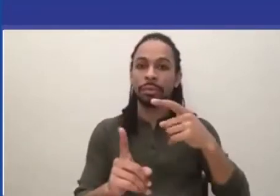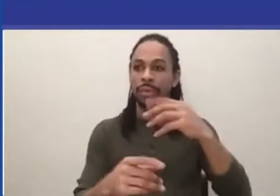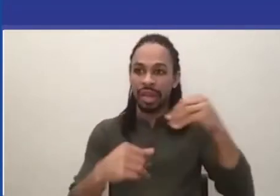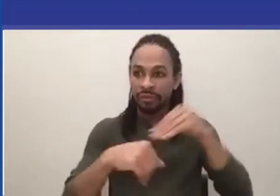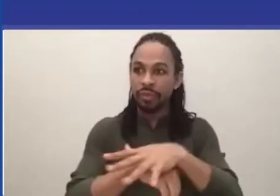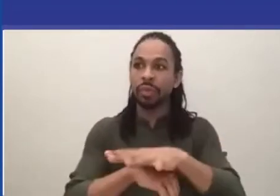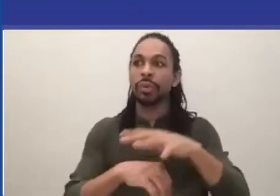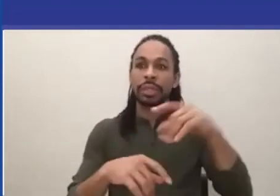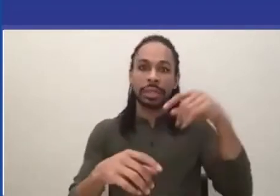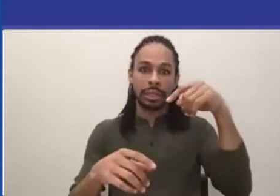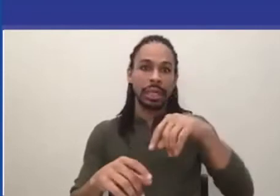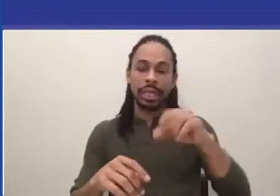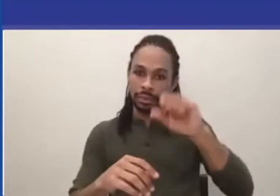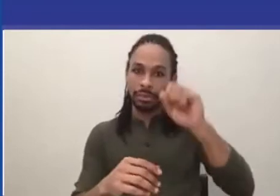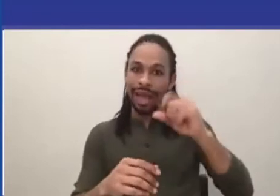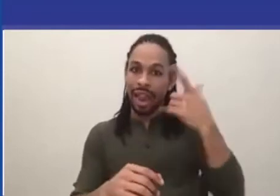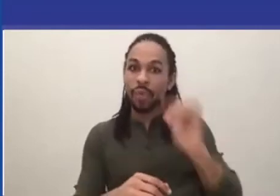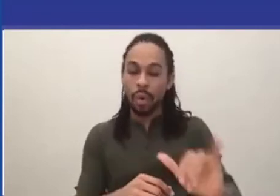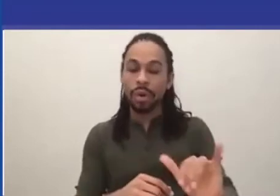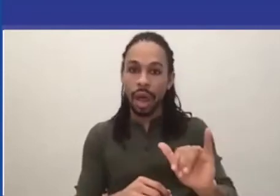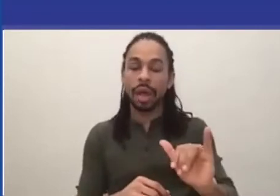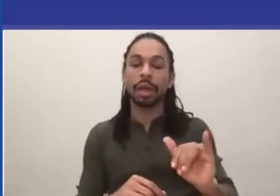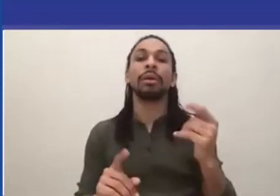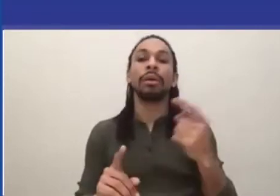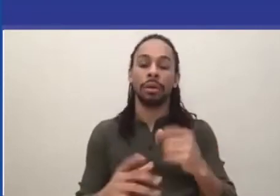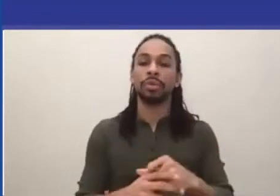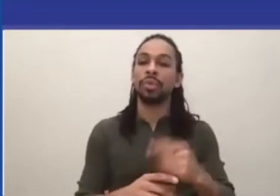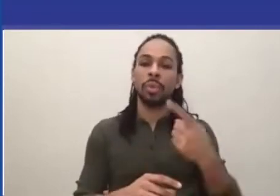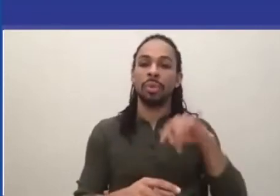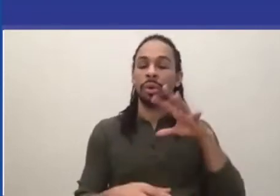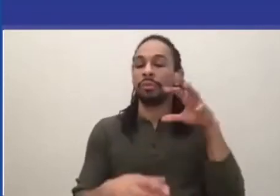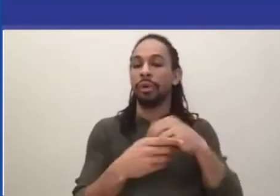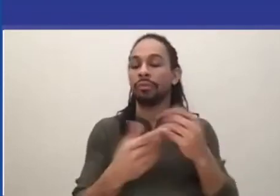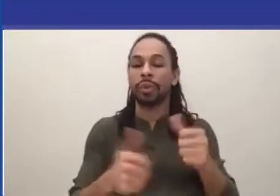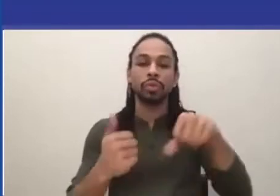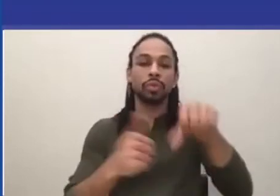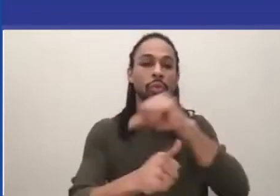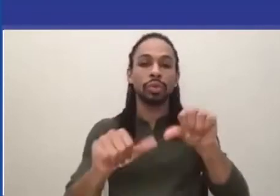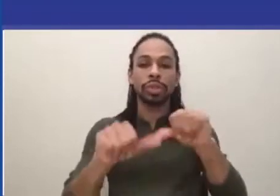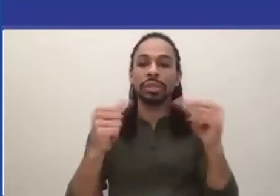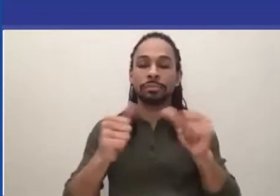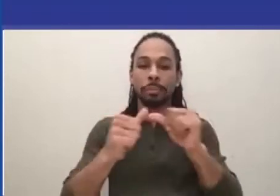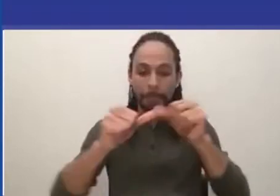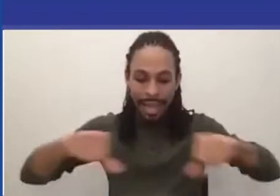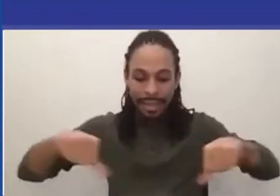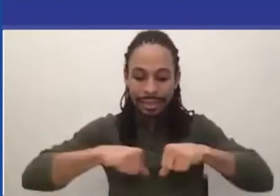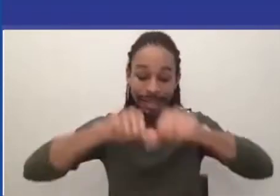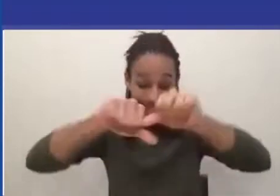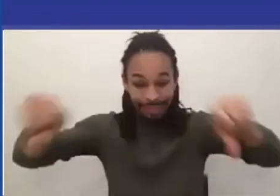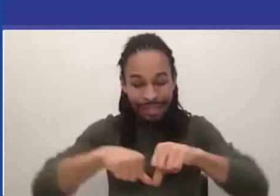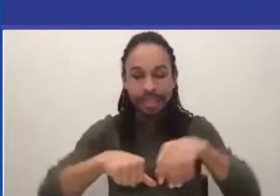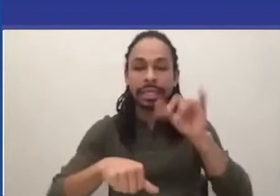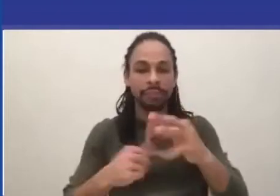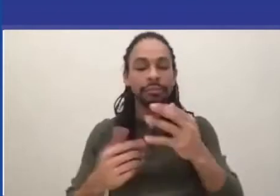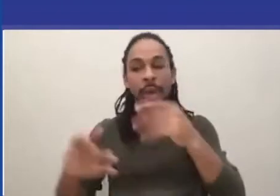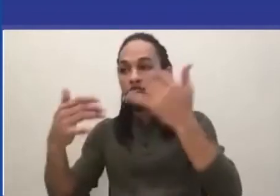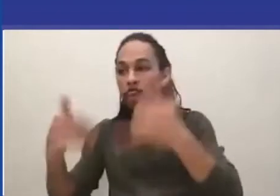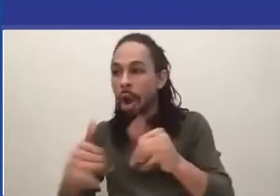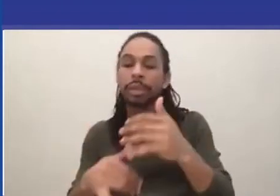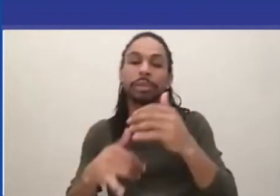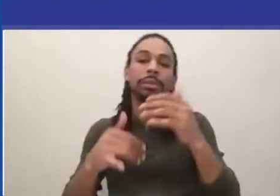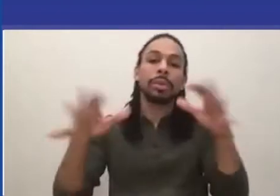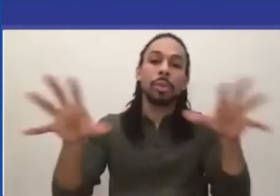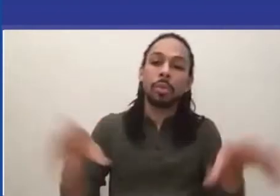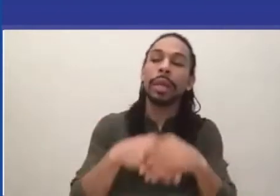parties, and in the streets, the living rooms, and also we really use our